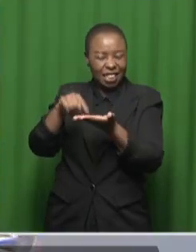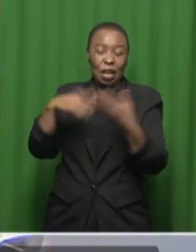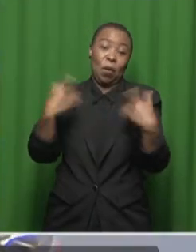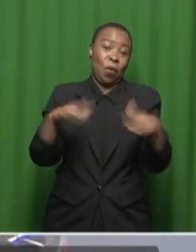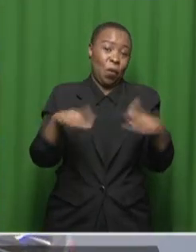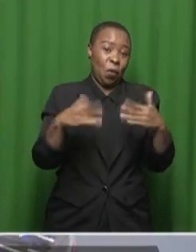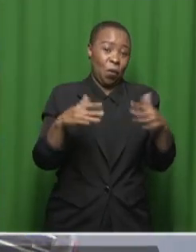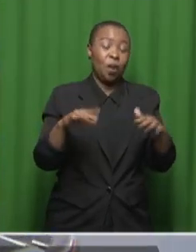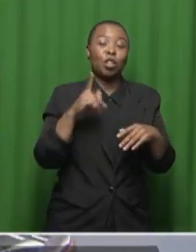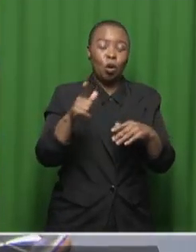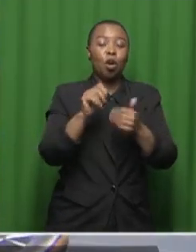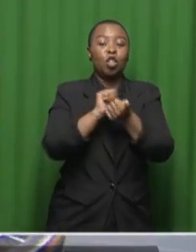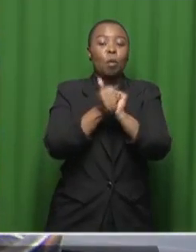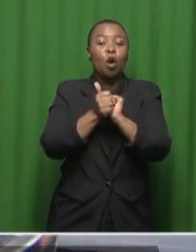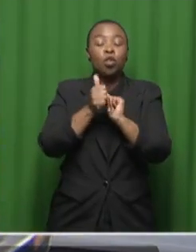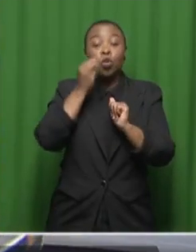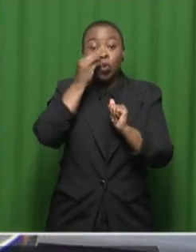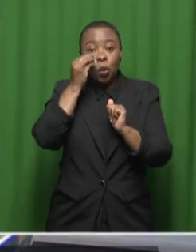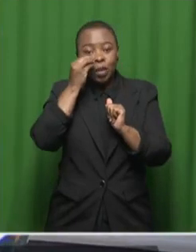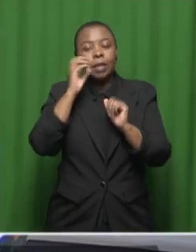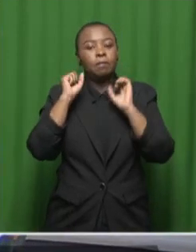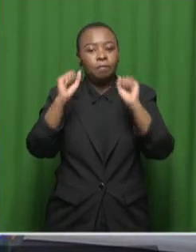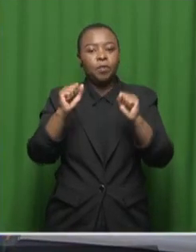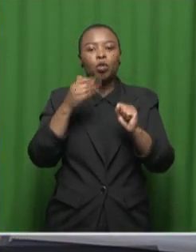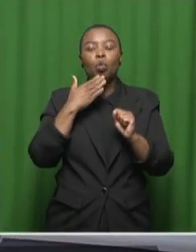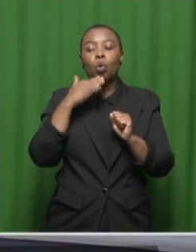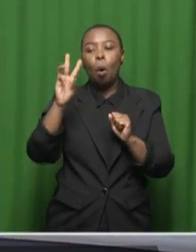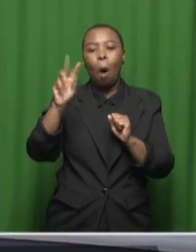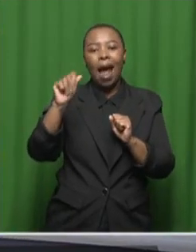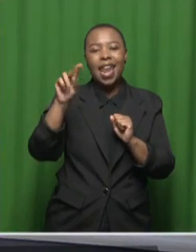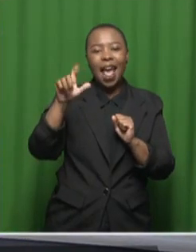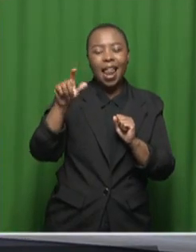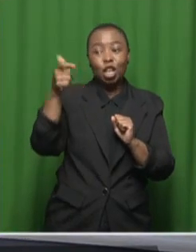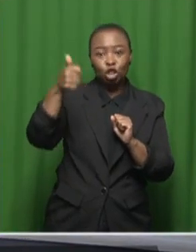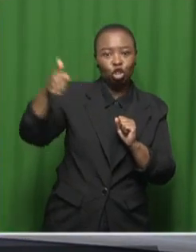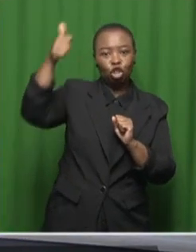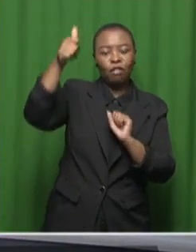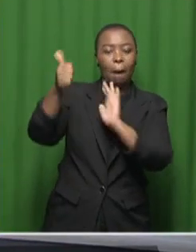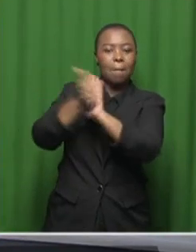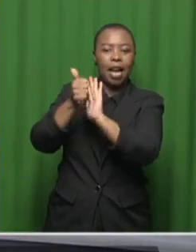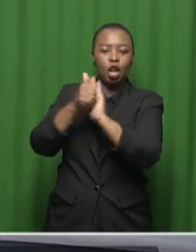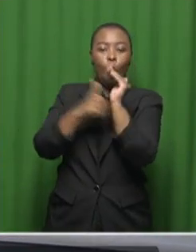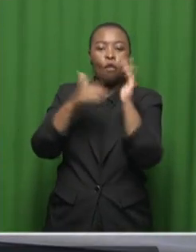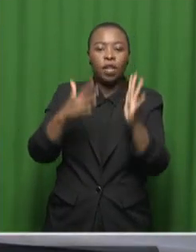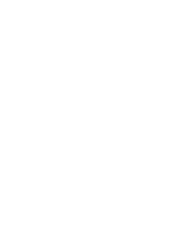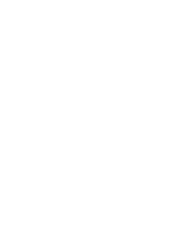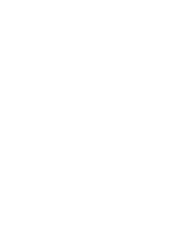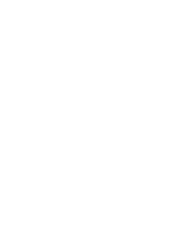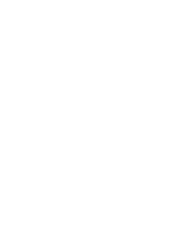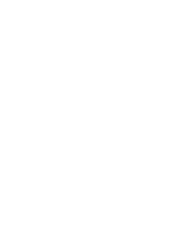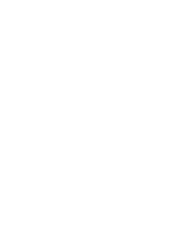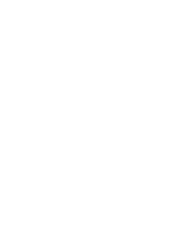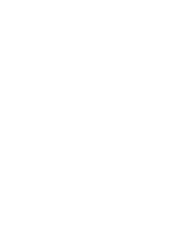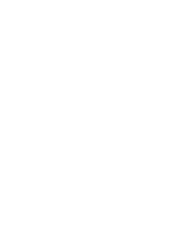wrap up your sport news in this hour, speaking to Wanele Mngomezulu, who is the Chief Marketing Officer out at Cricket South Africa.